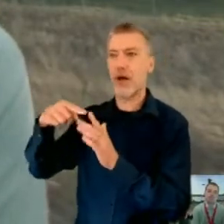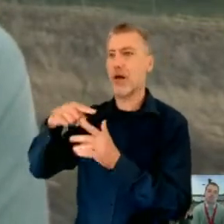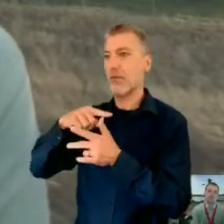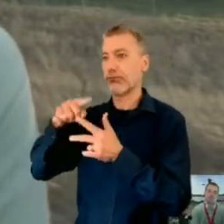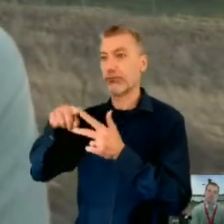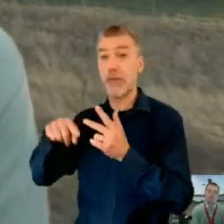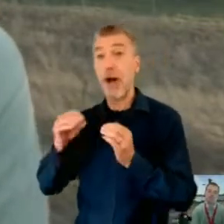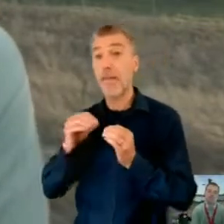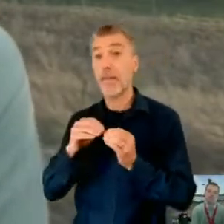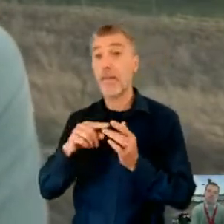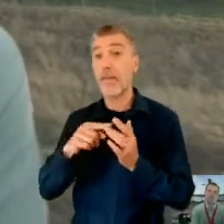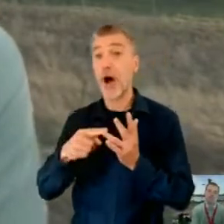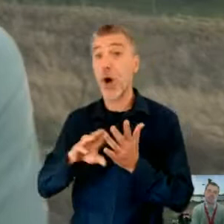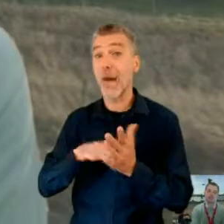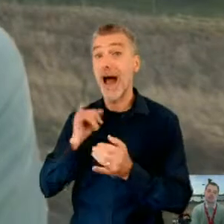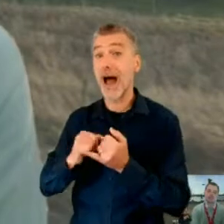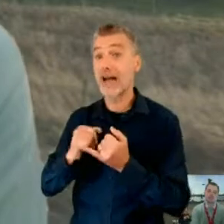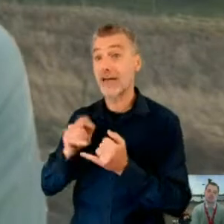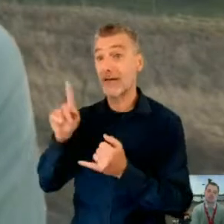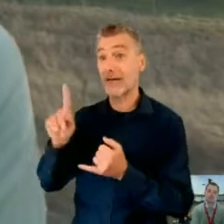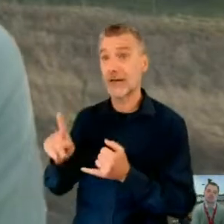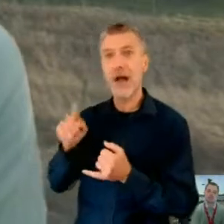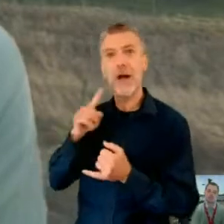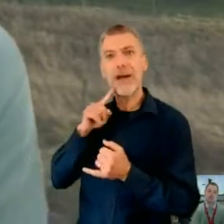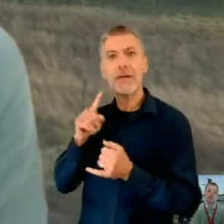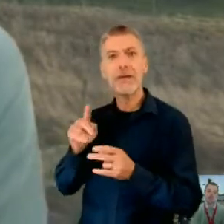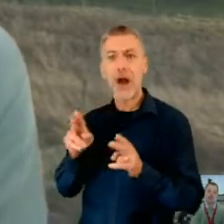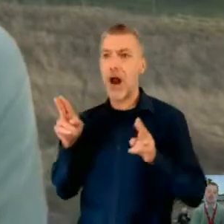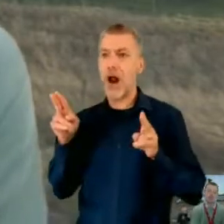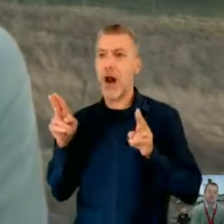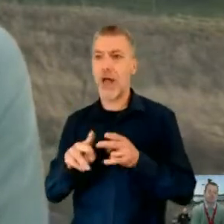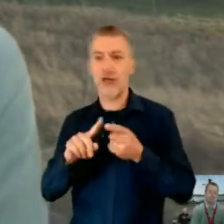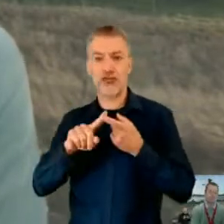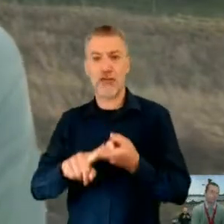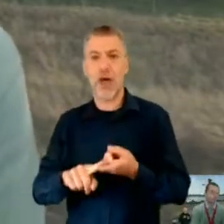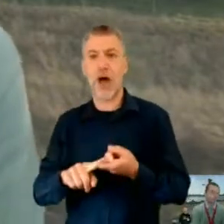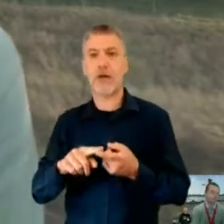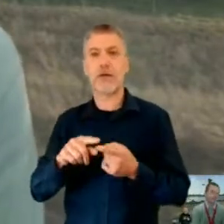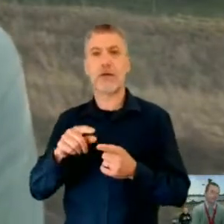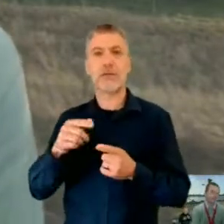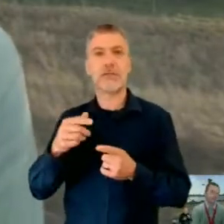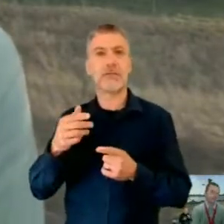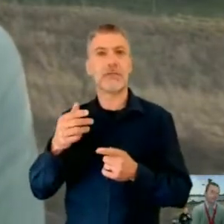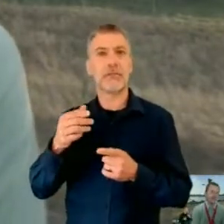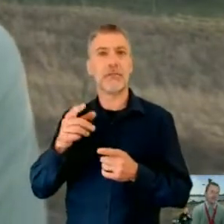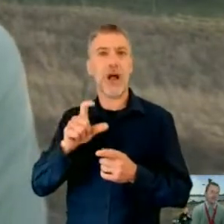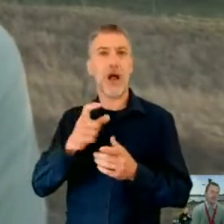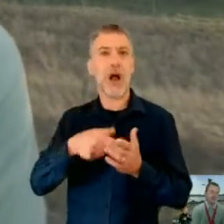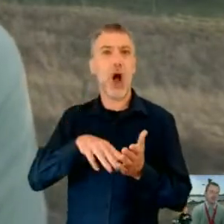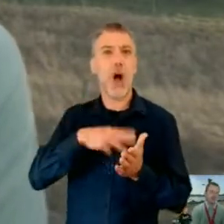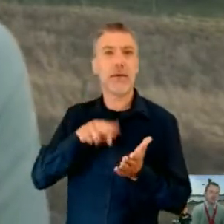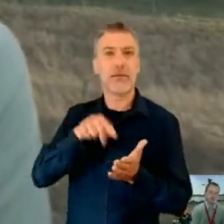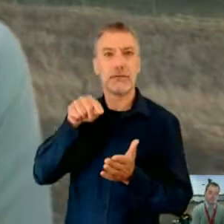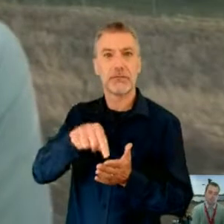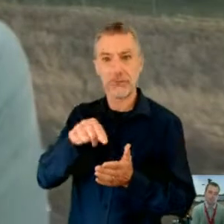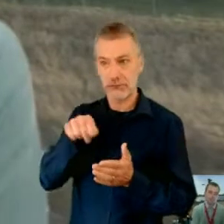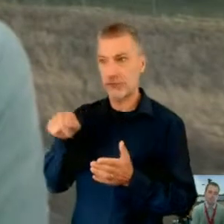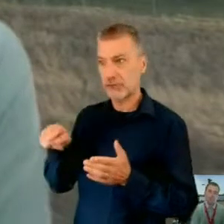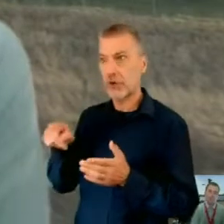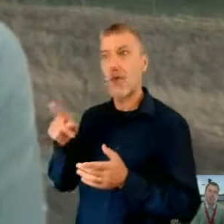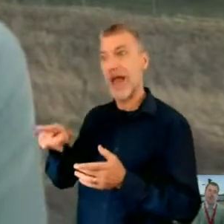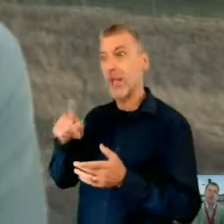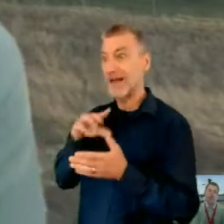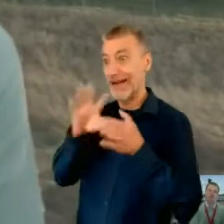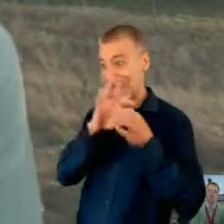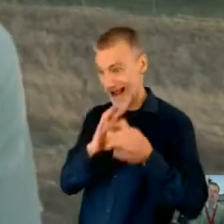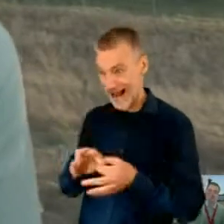our plug sockets is essentially becoming greener. There's less carbon emitted, so that's a real big benefit. But we have to think